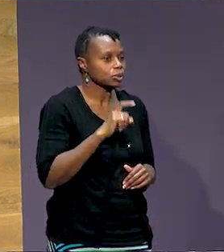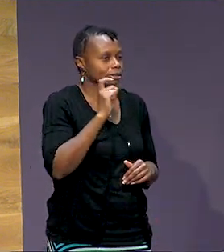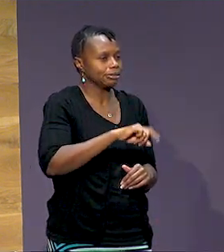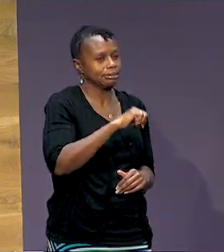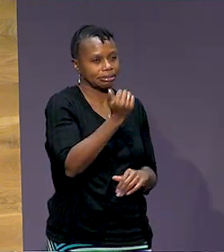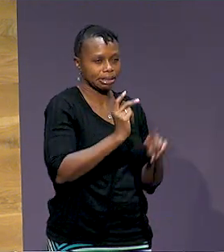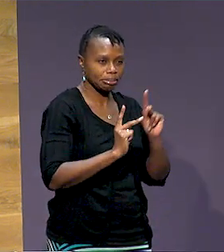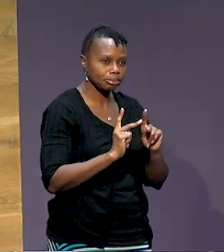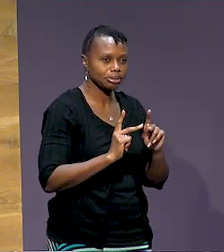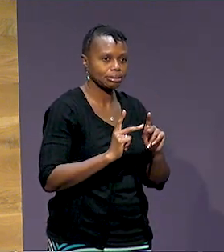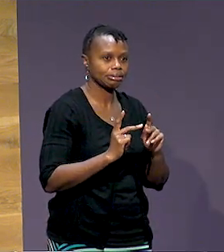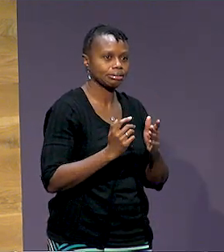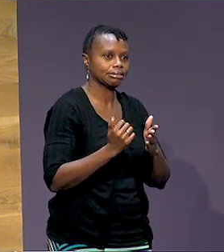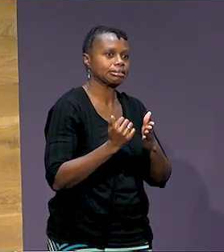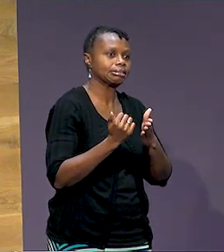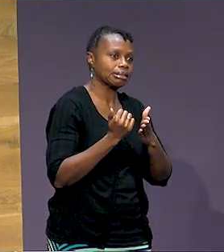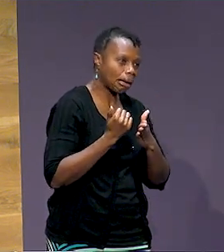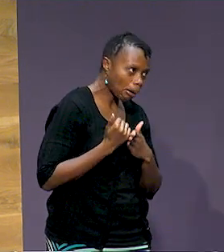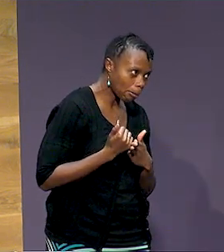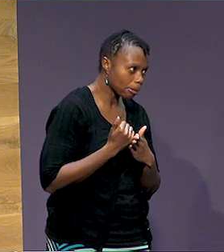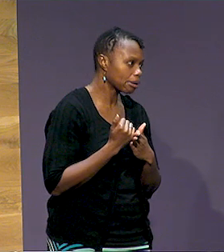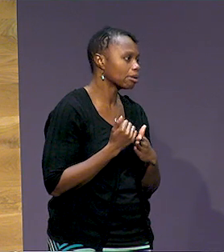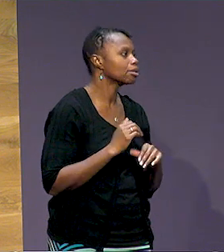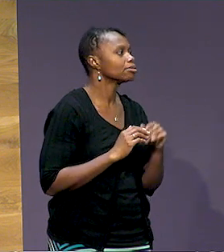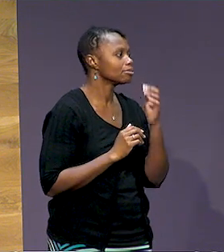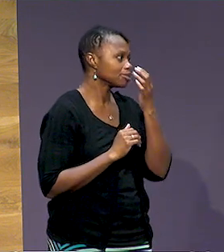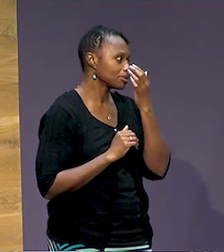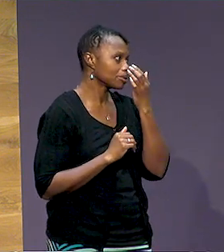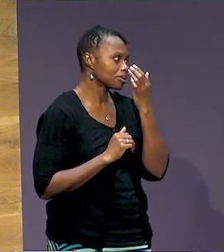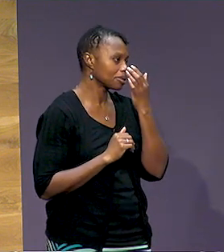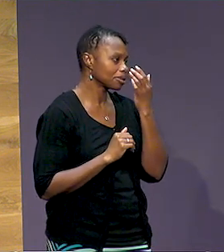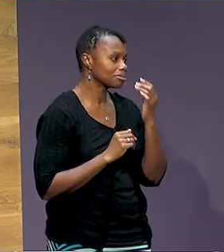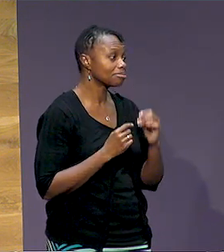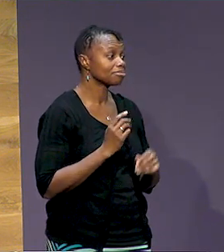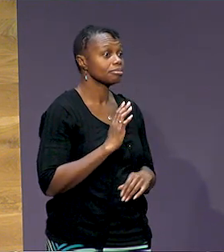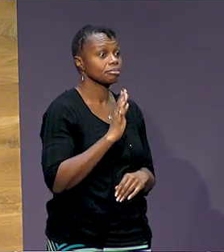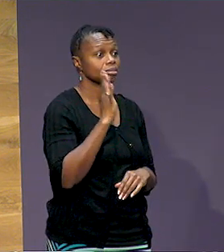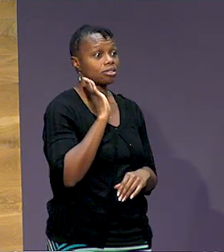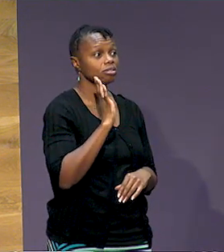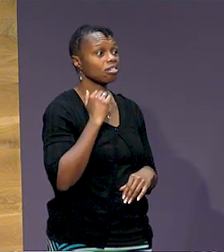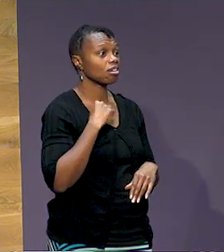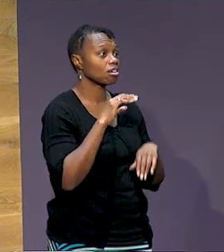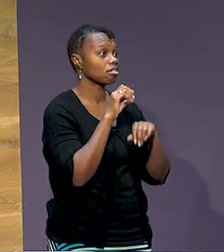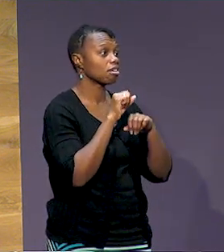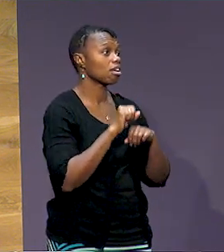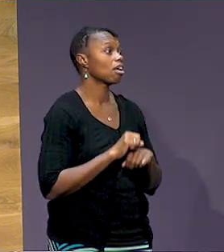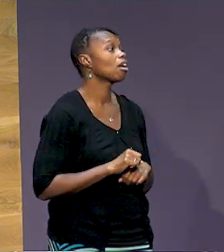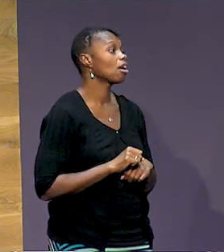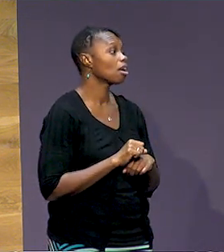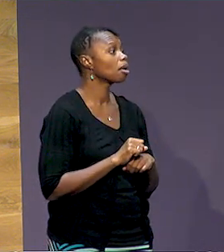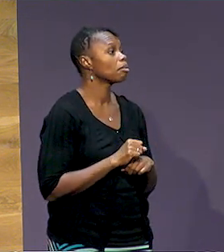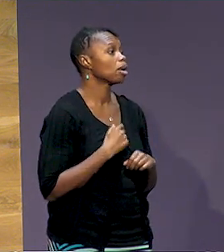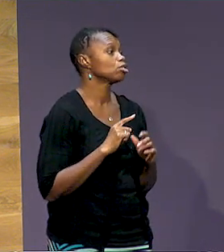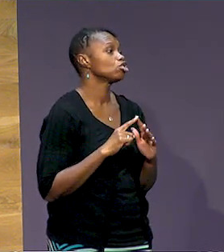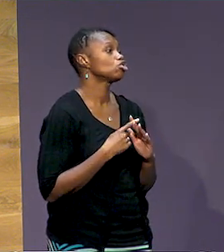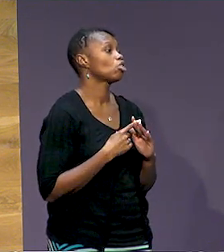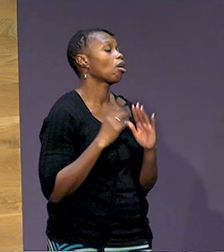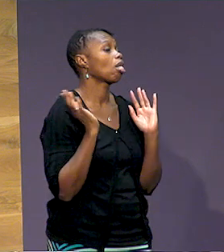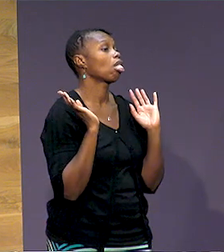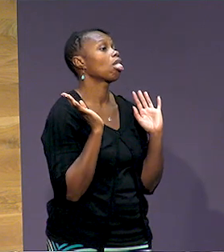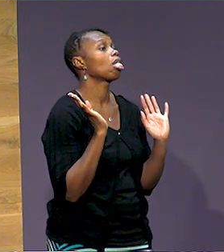this with me. I have had a habit in the past of starting things and then just getting sick of doing them and moving